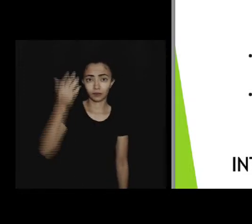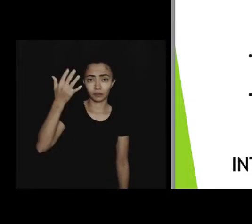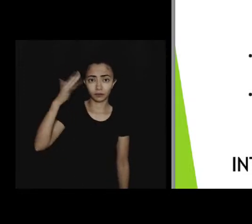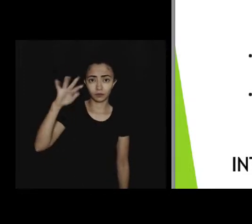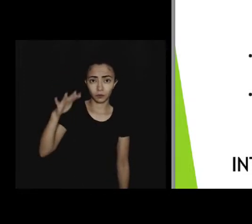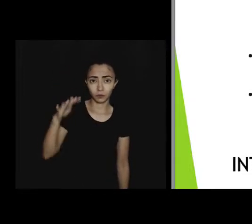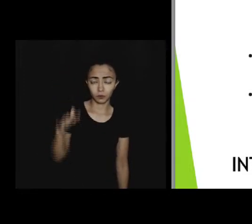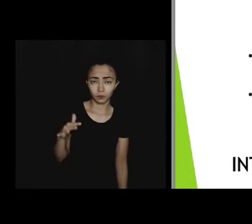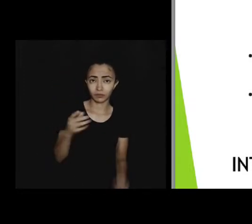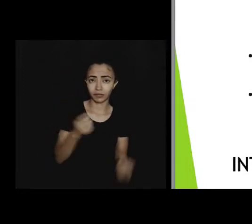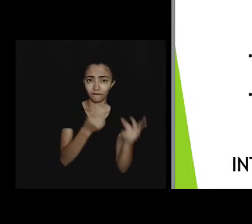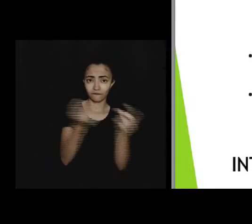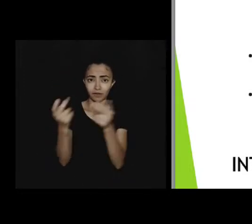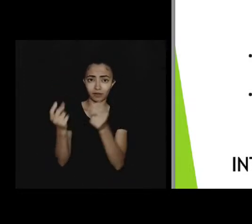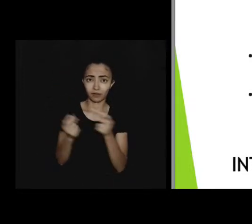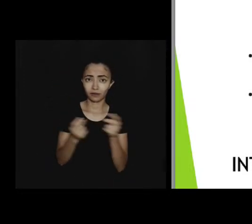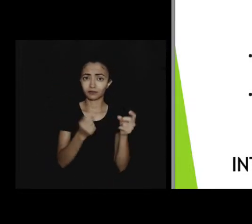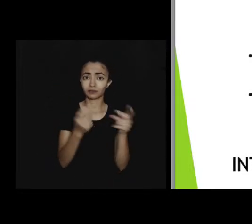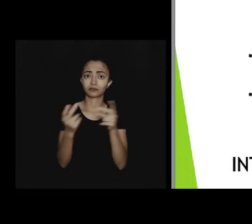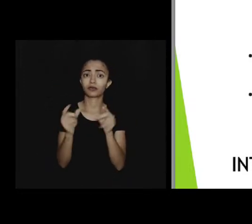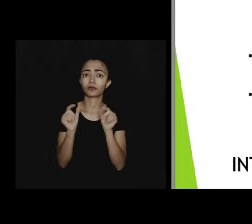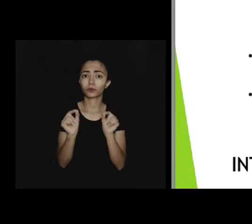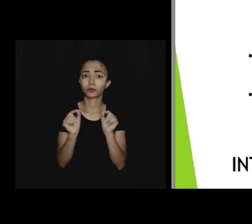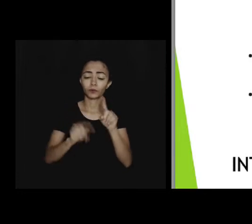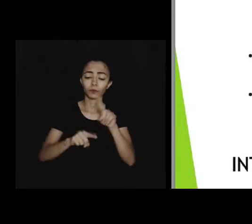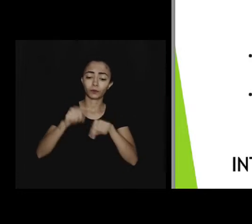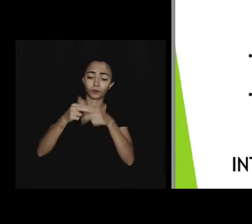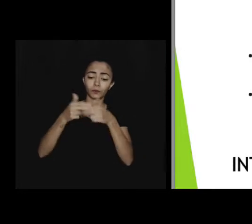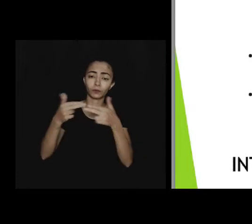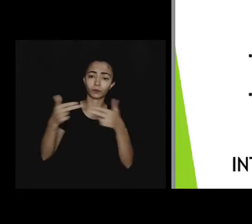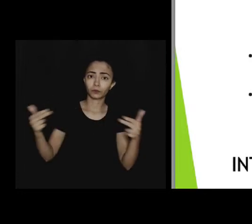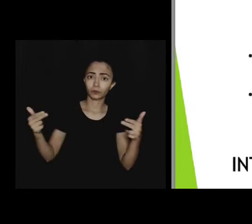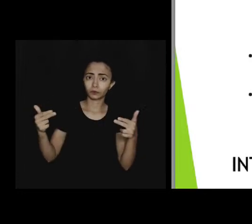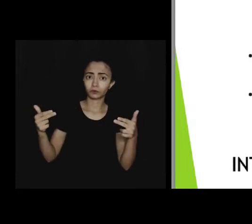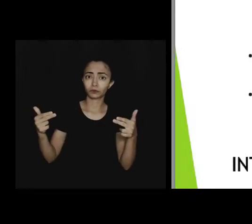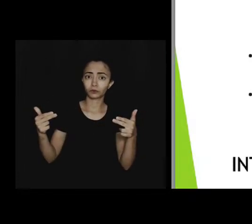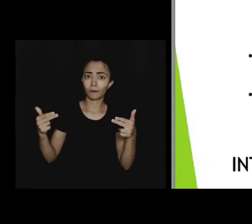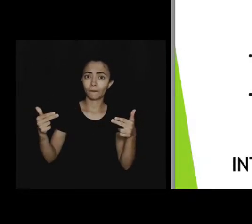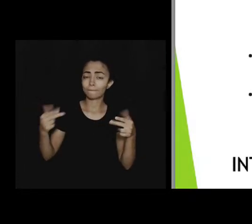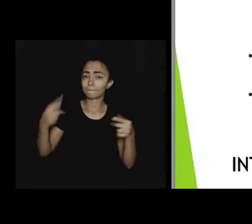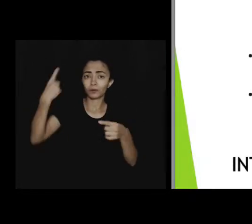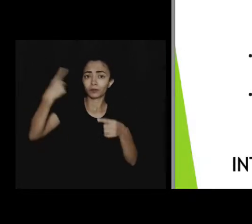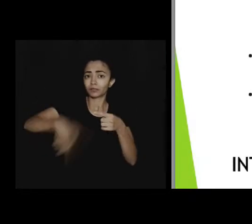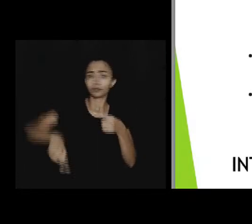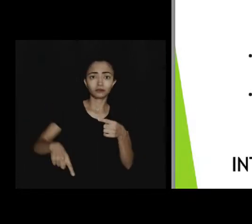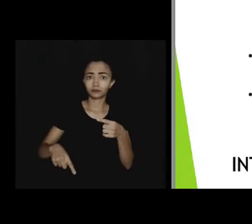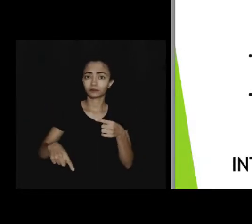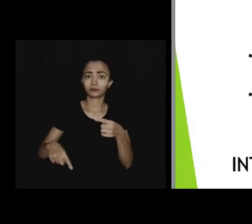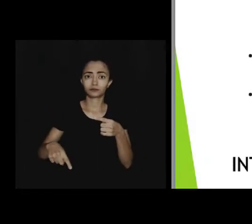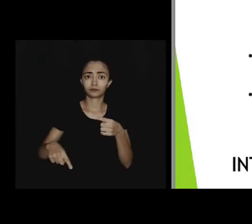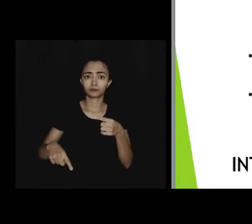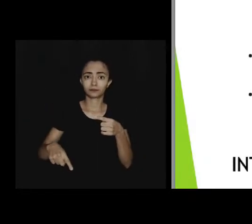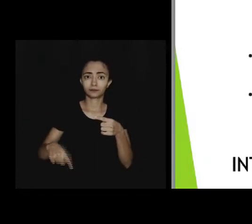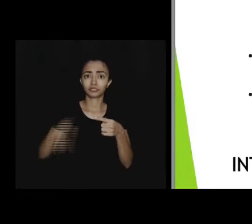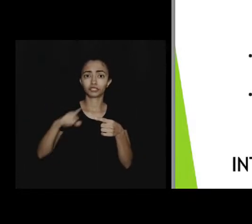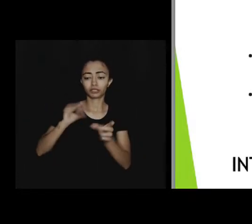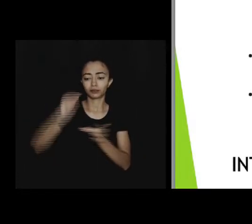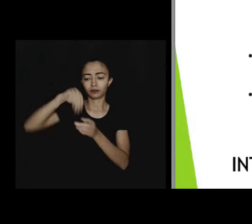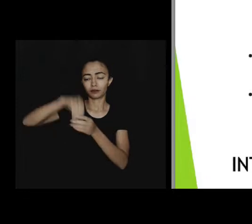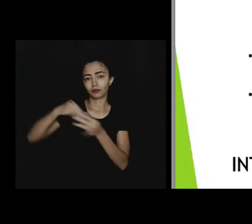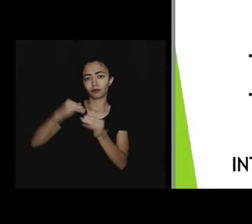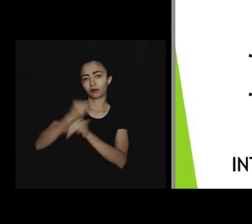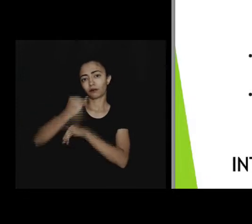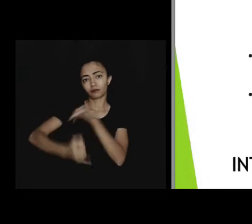commercial promotion and violations were of products that the commercial promotion is absolutely